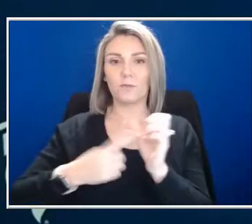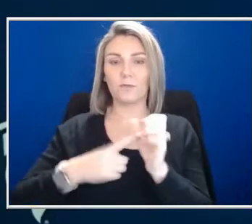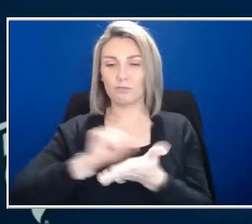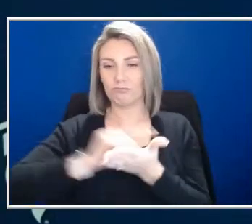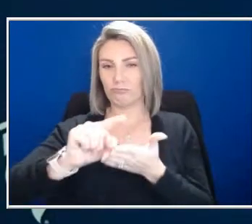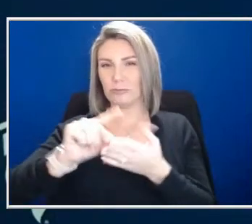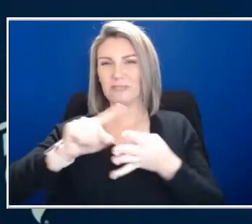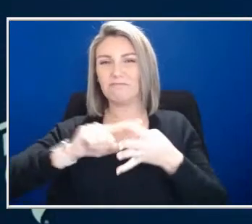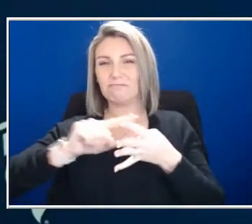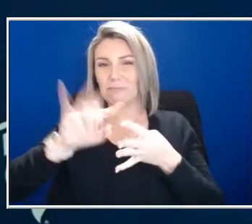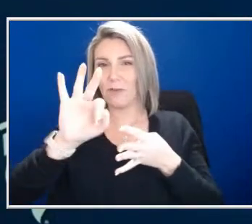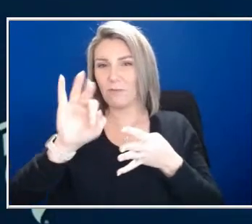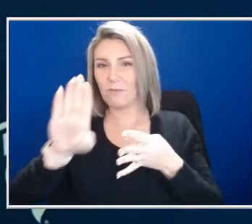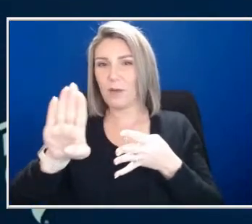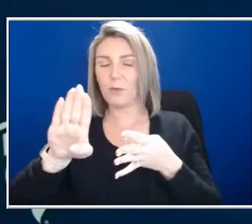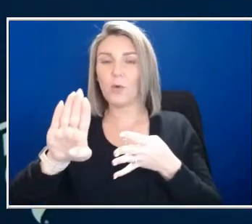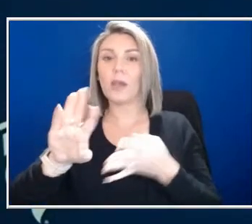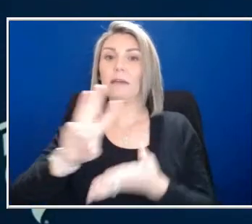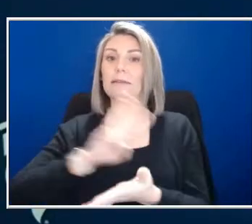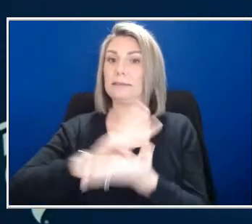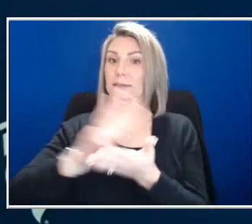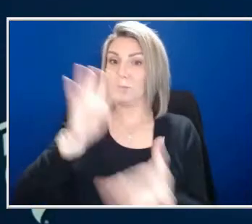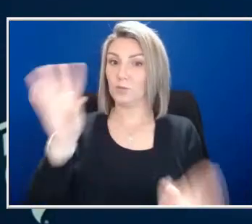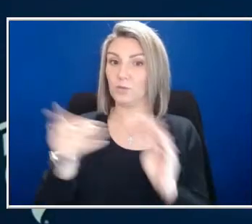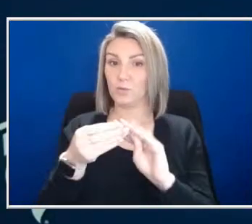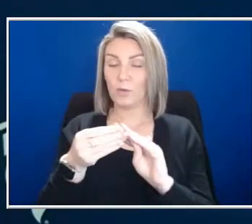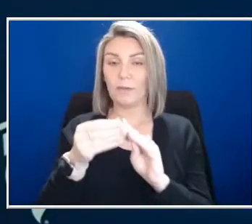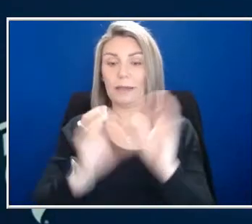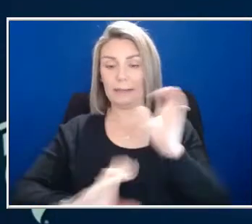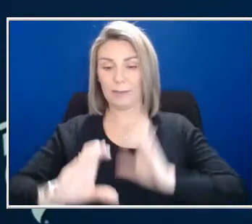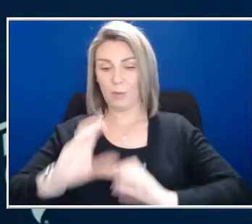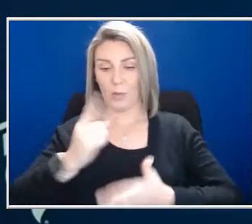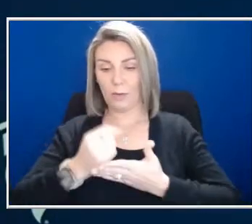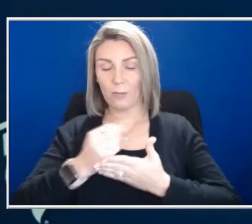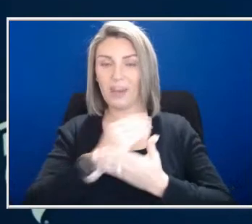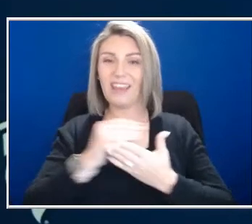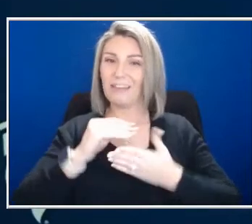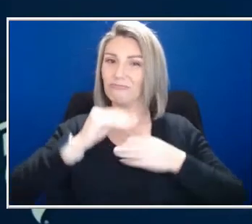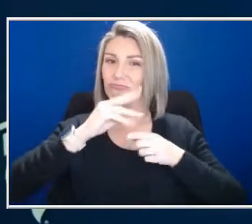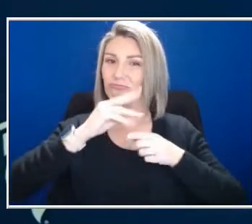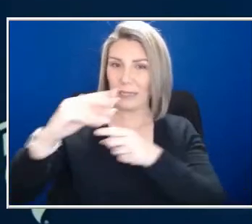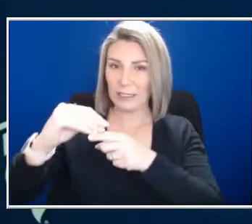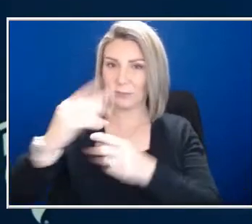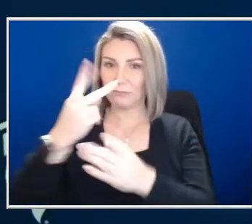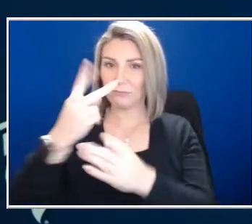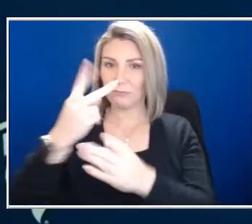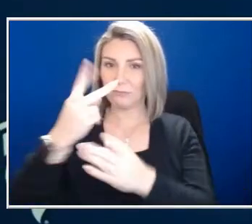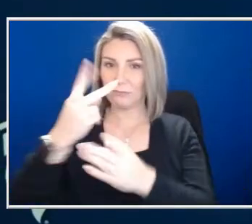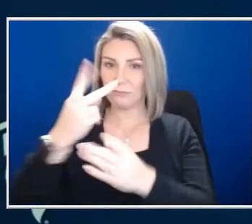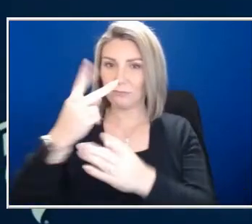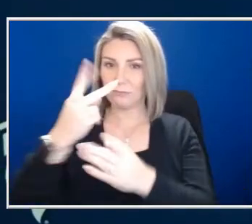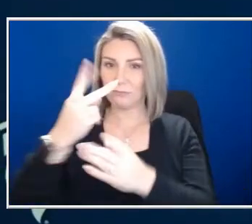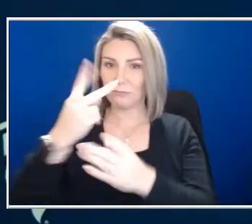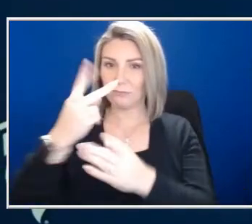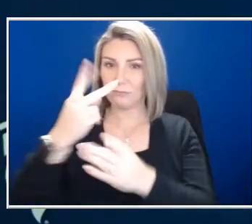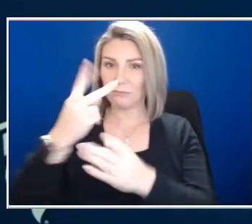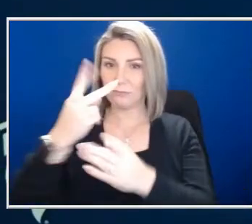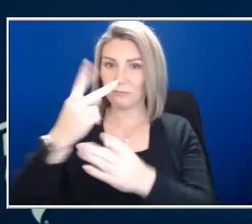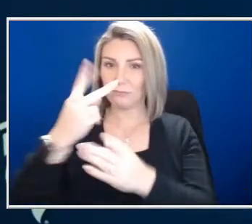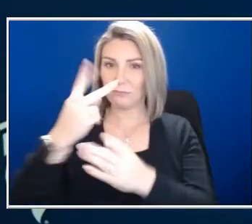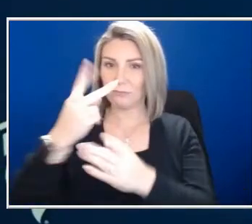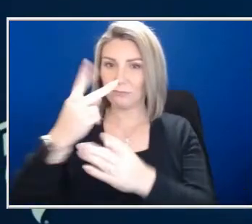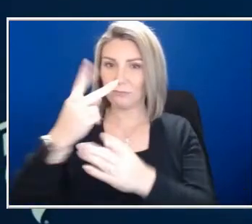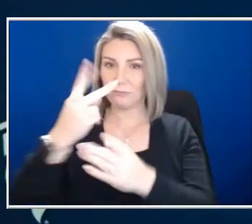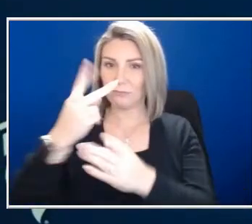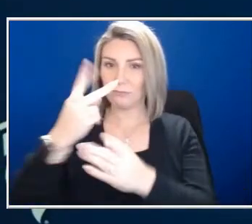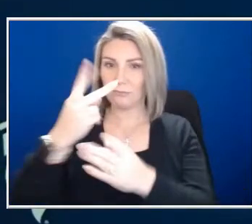was a 6-week course of chemo and radiation, and now I've started the next phase, which is